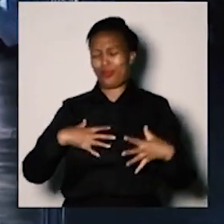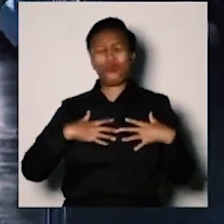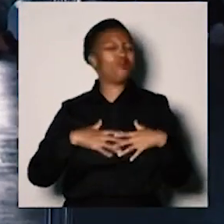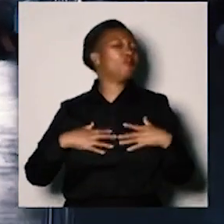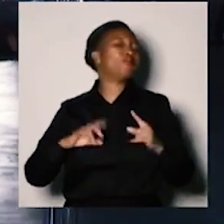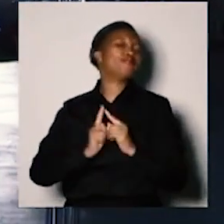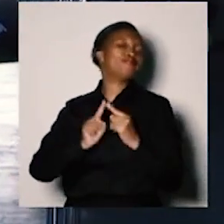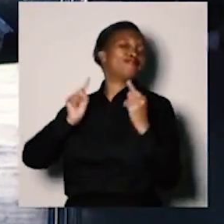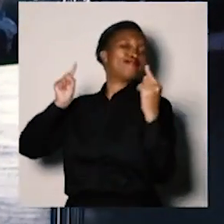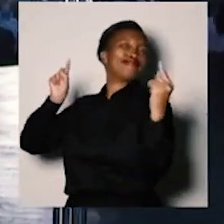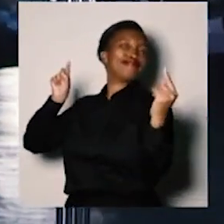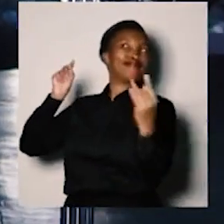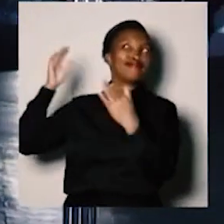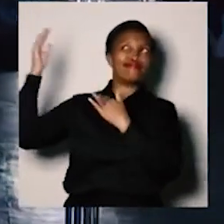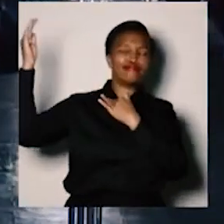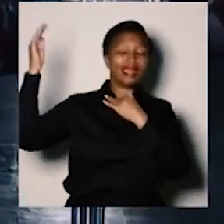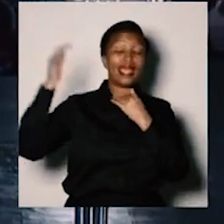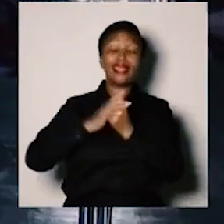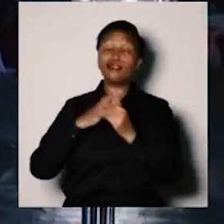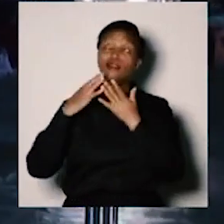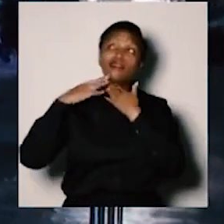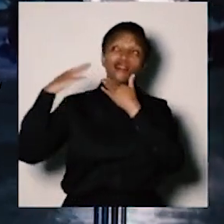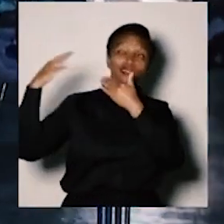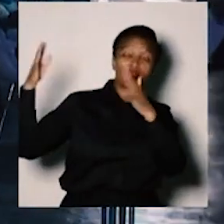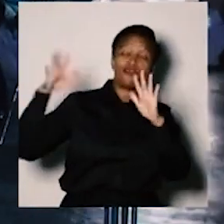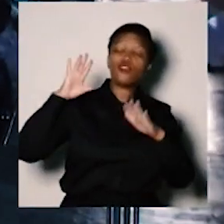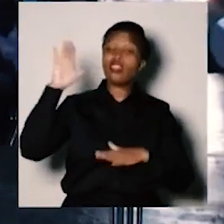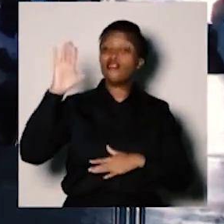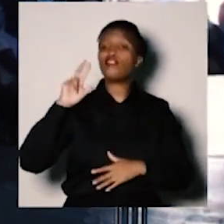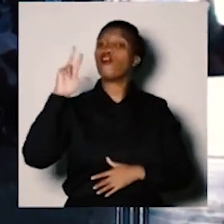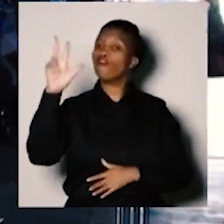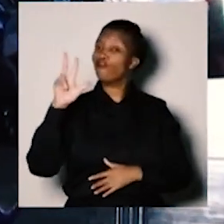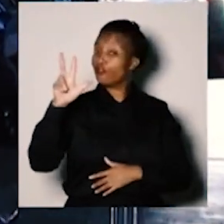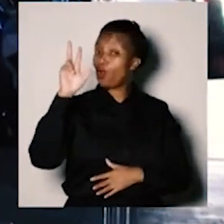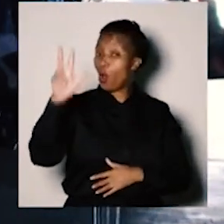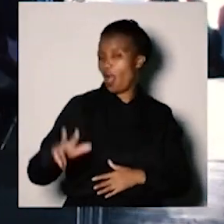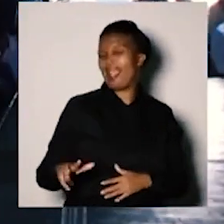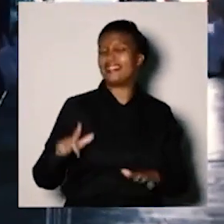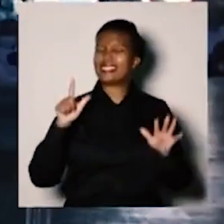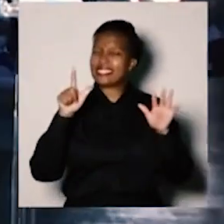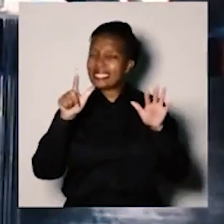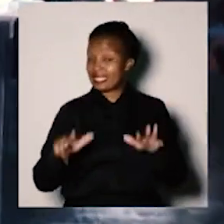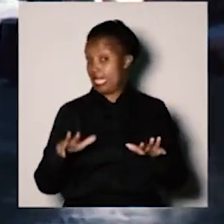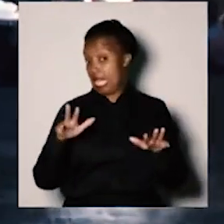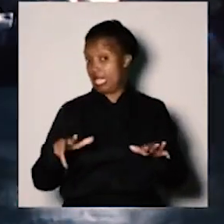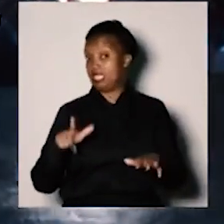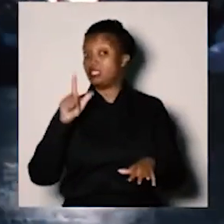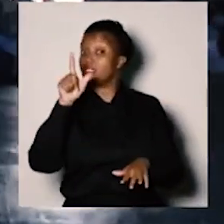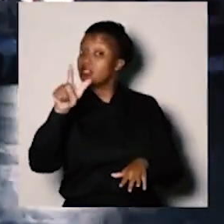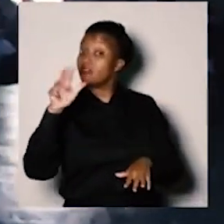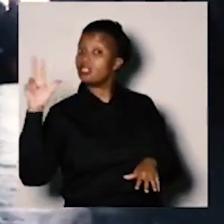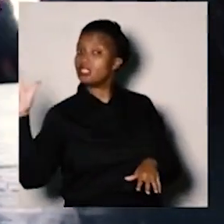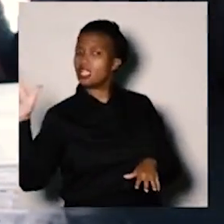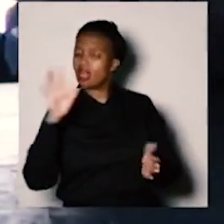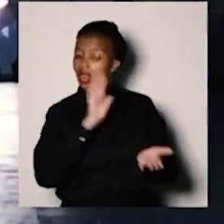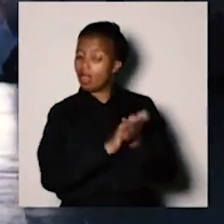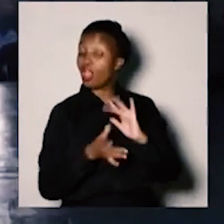God. And thank God for the 5th of August, 1978, when I went to go and